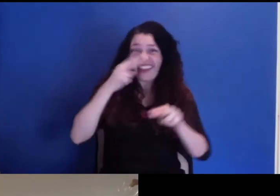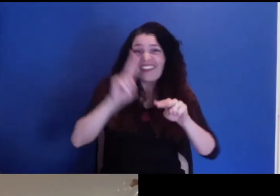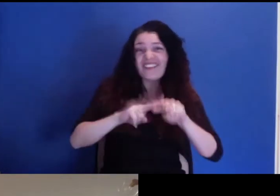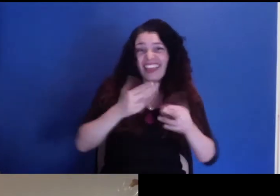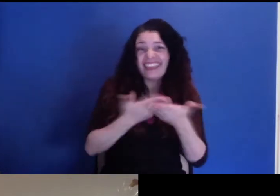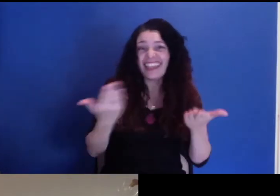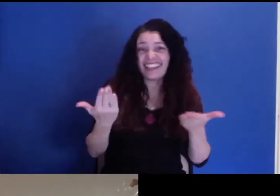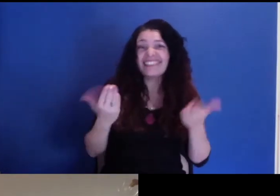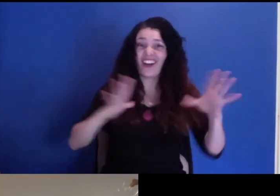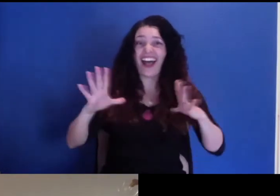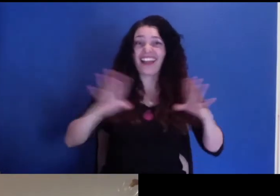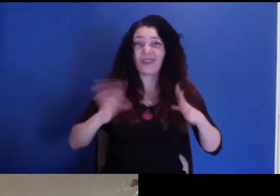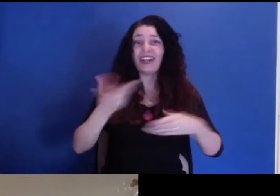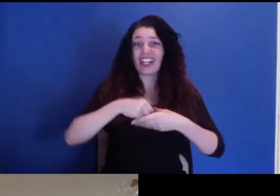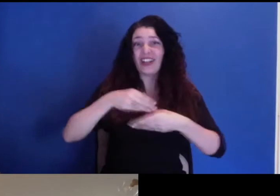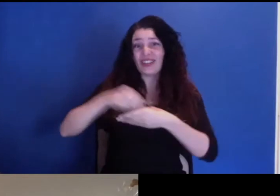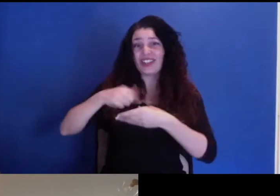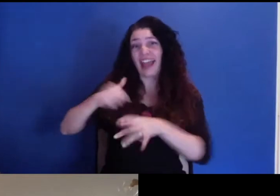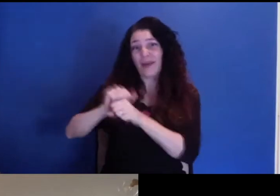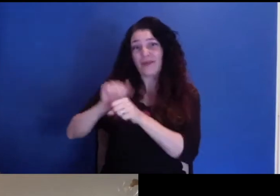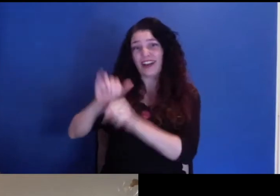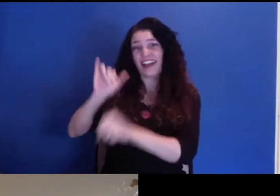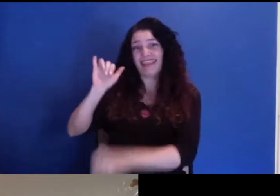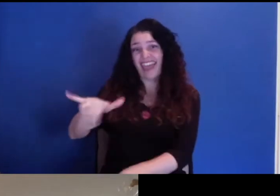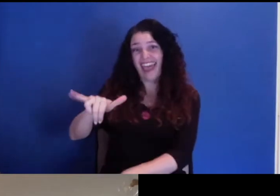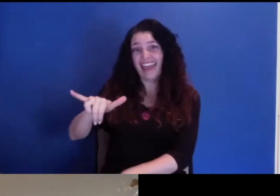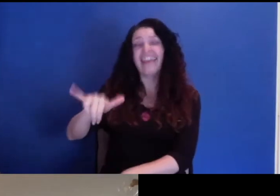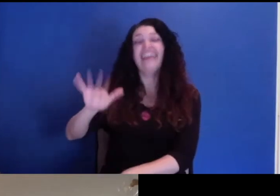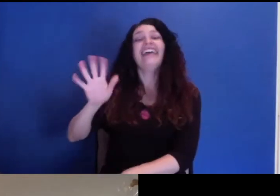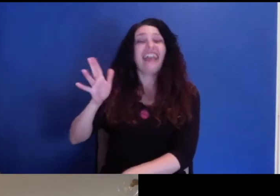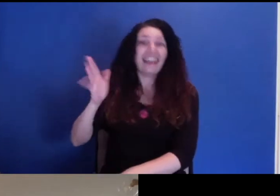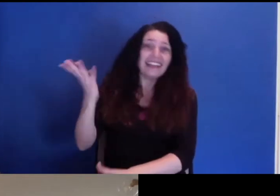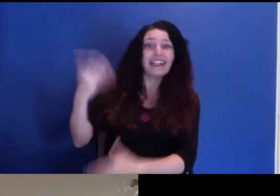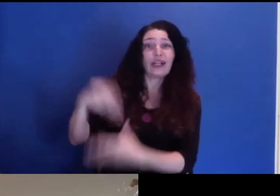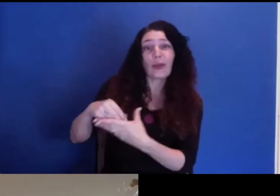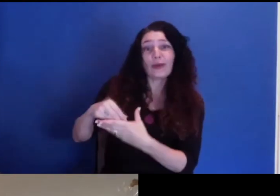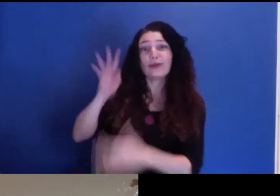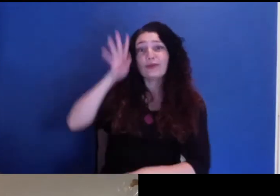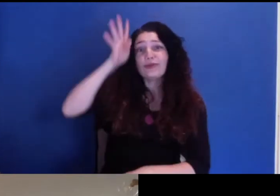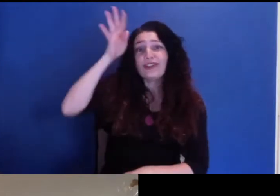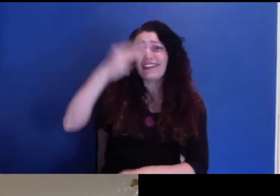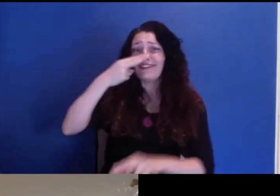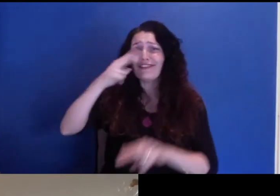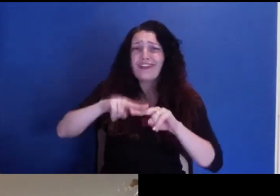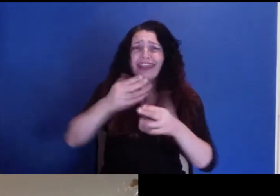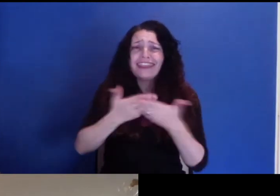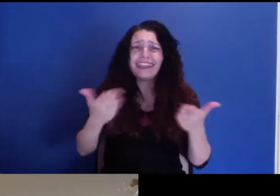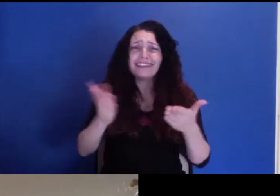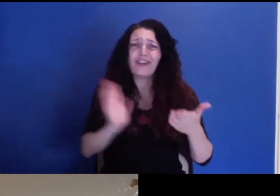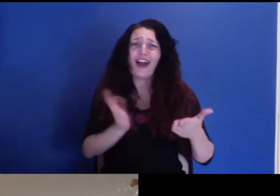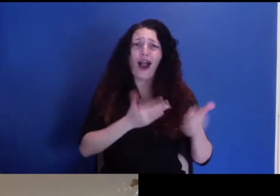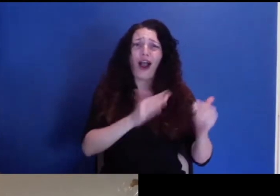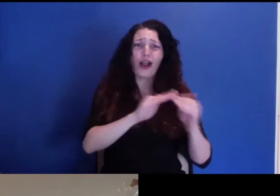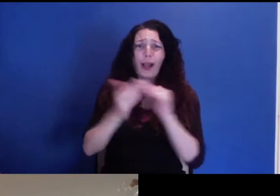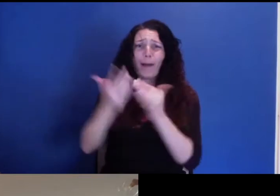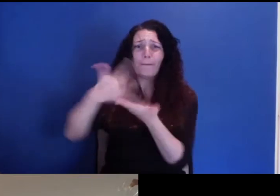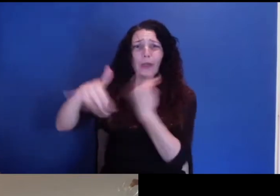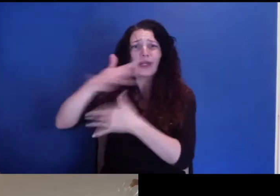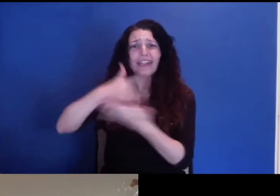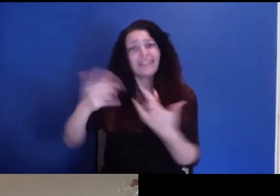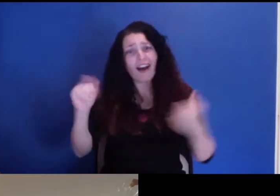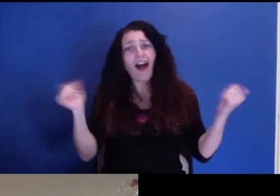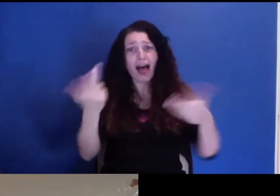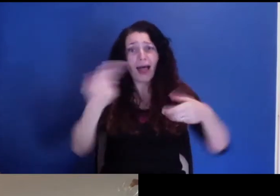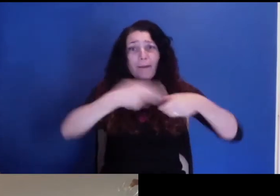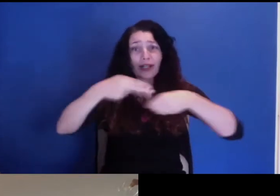And that includes creating fun things for our community to participate in, which this is the start